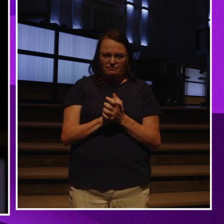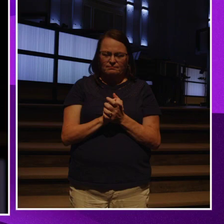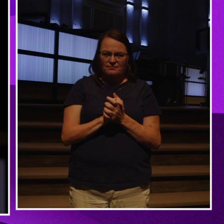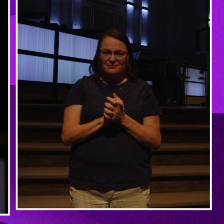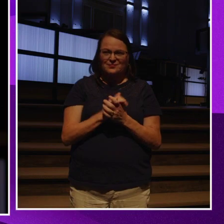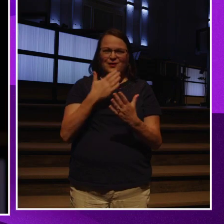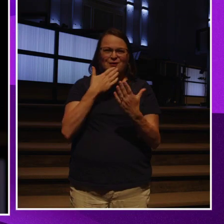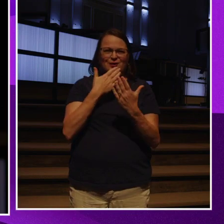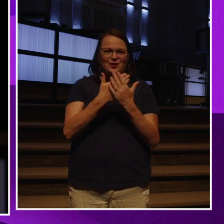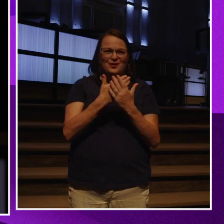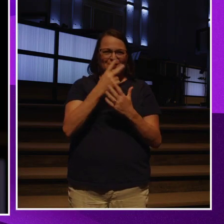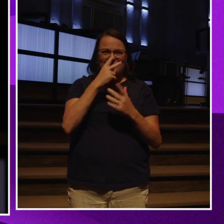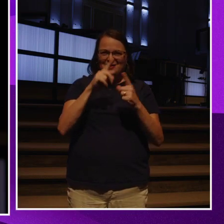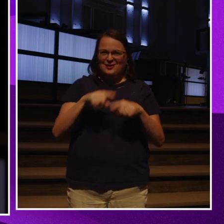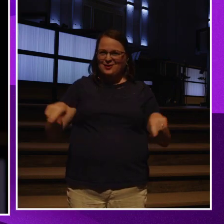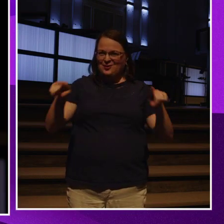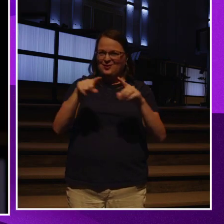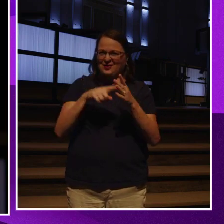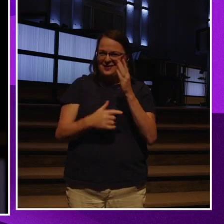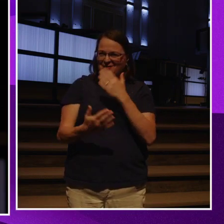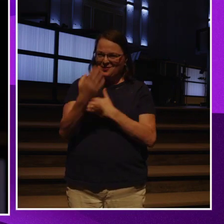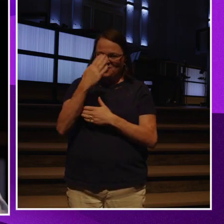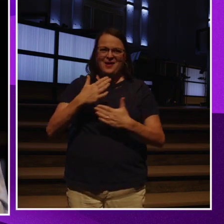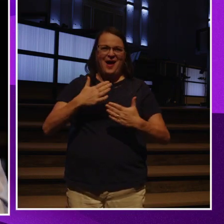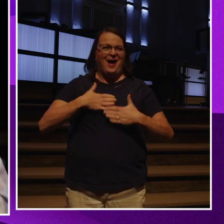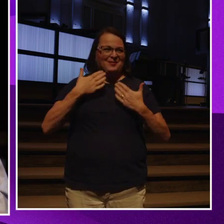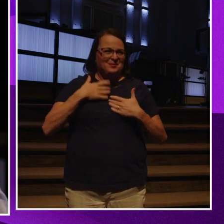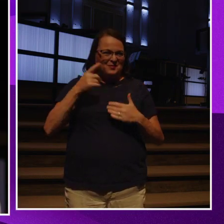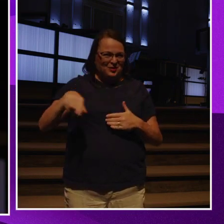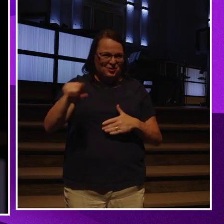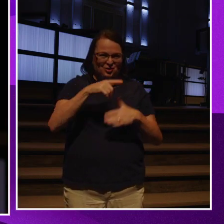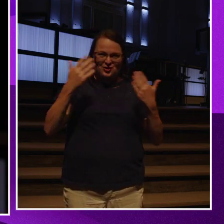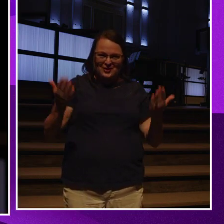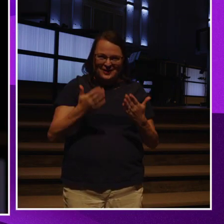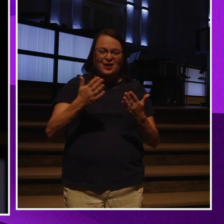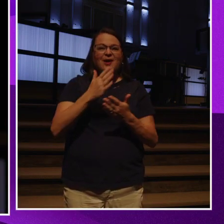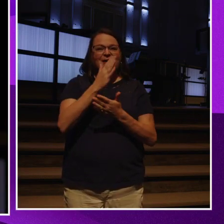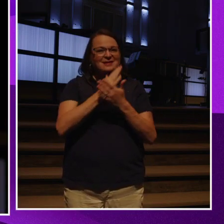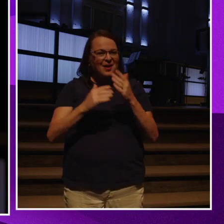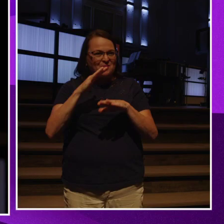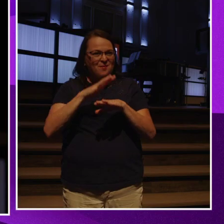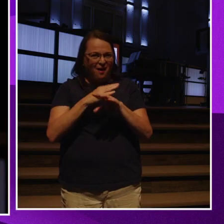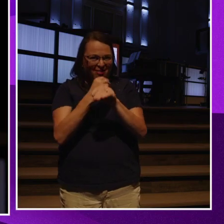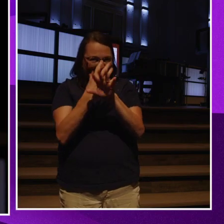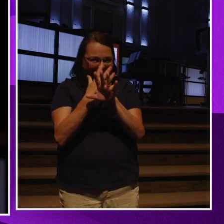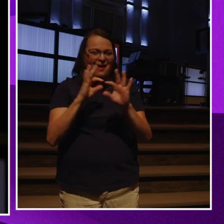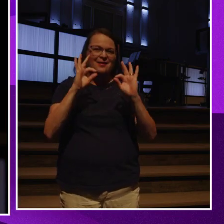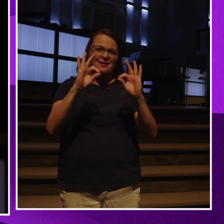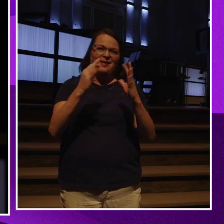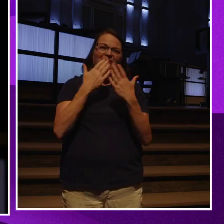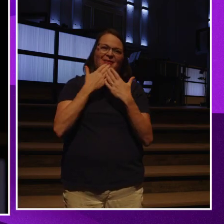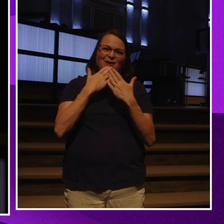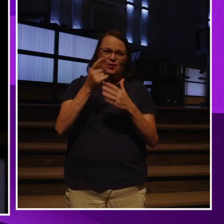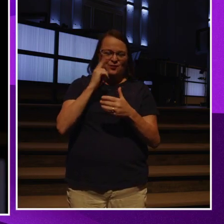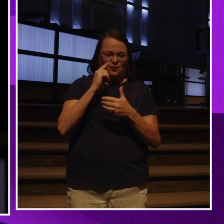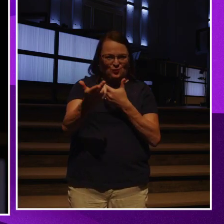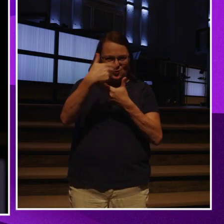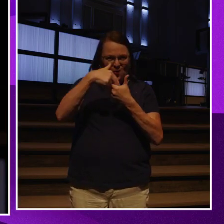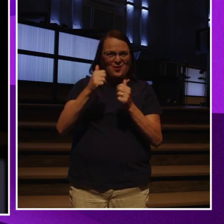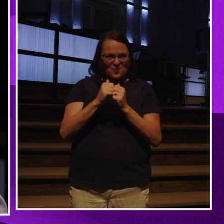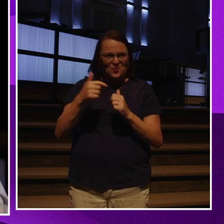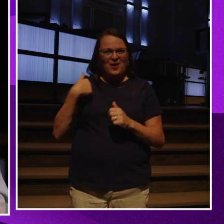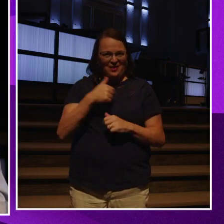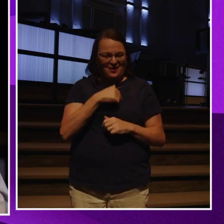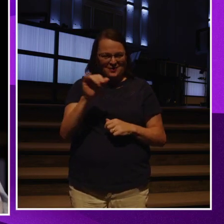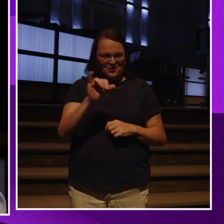good to see you here in the Lord's house this morning. Glad you're here. For those of you joining us online, we thank you for joining in with us